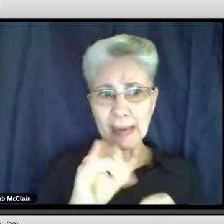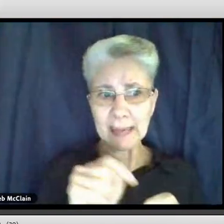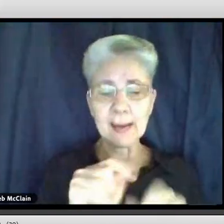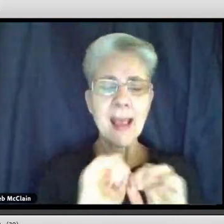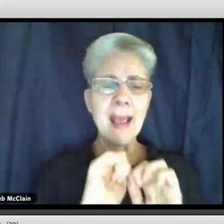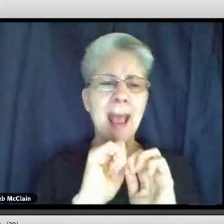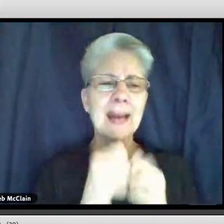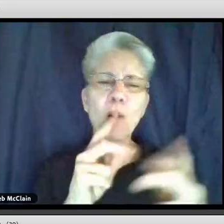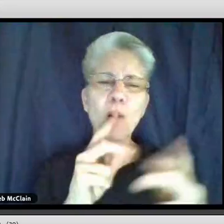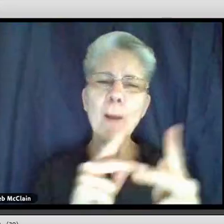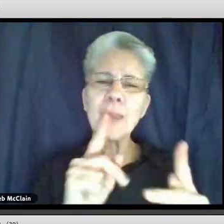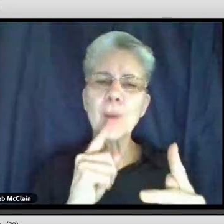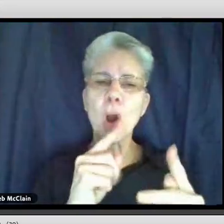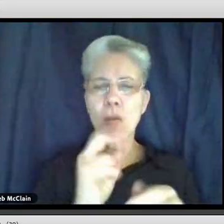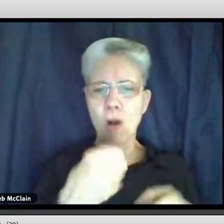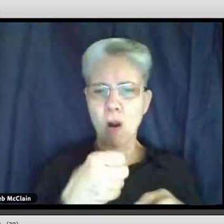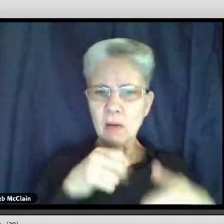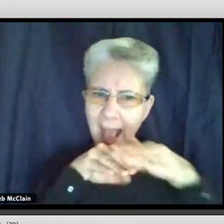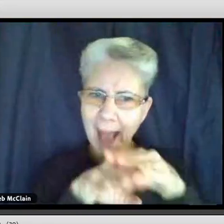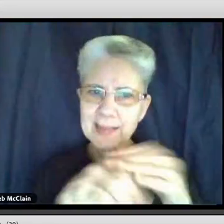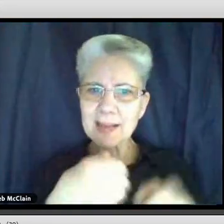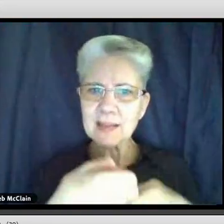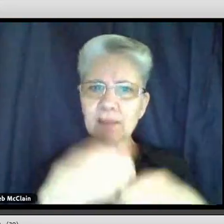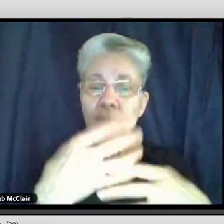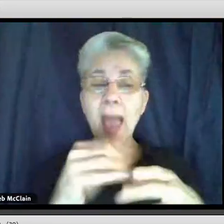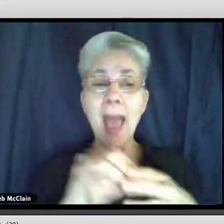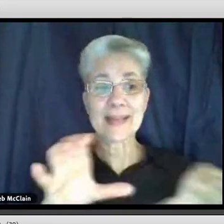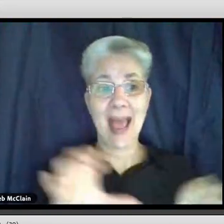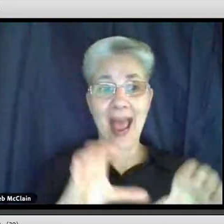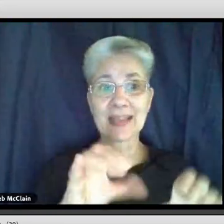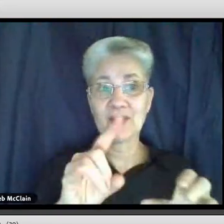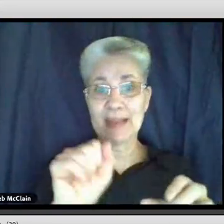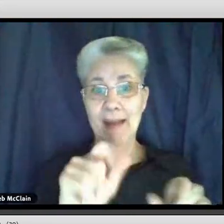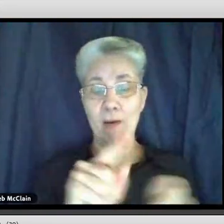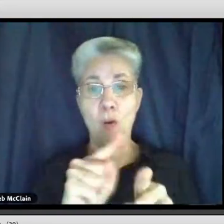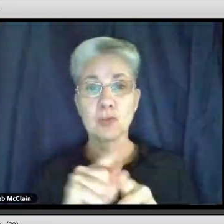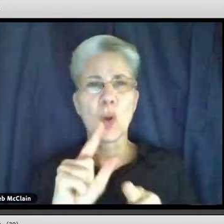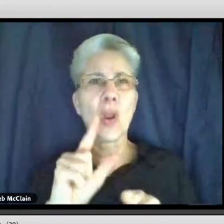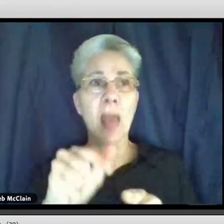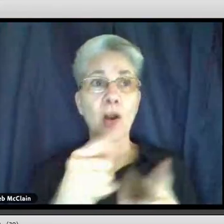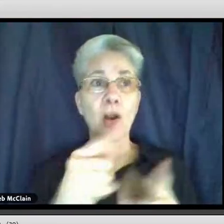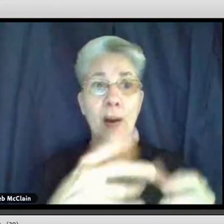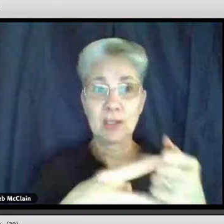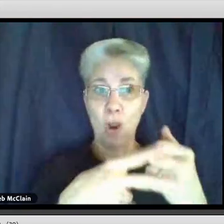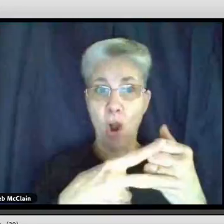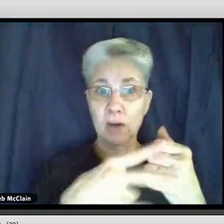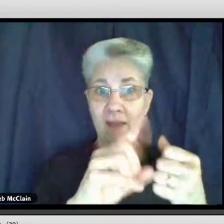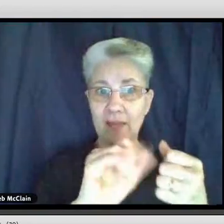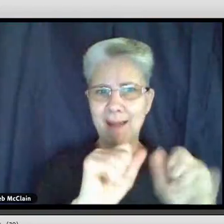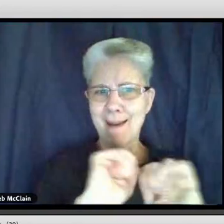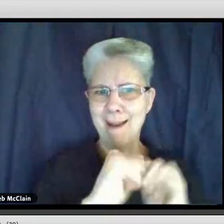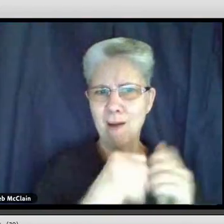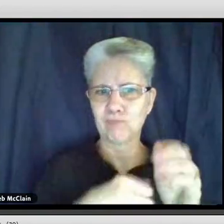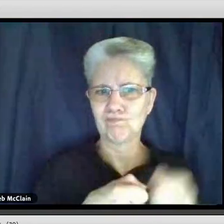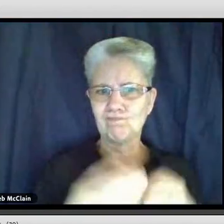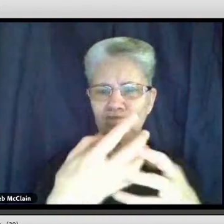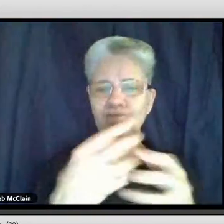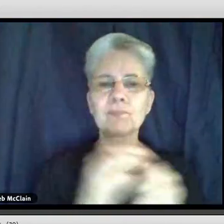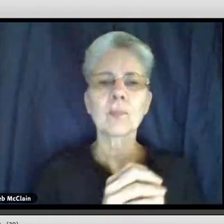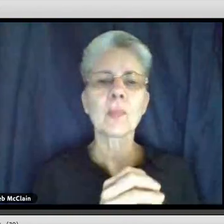are people accessing it both as it's active data and also later once it's archived data?